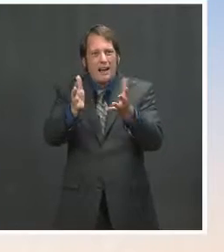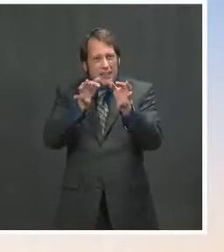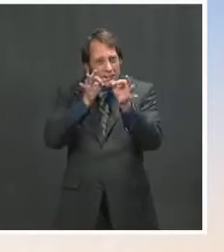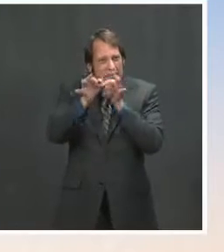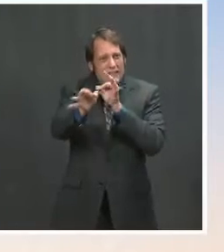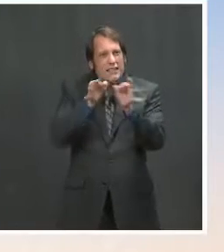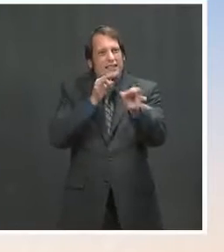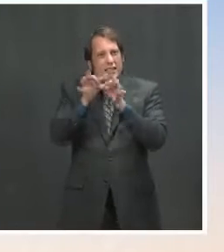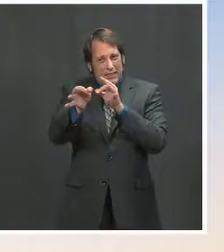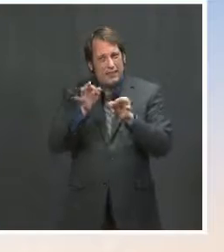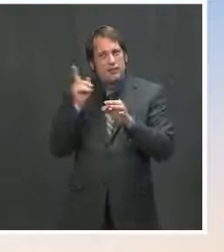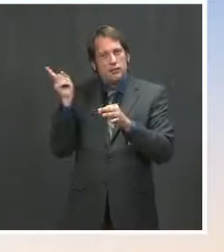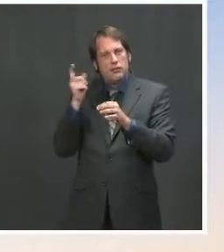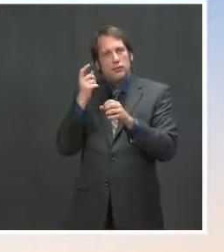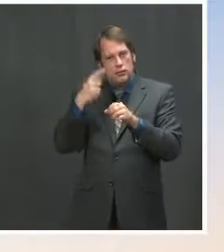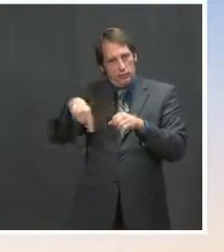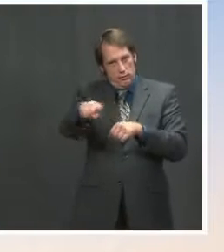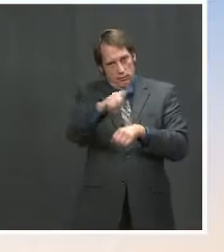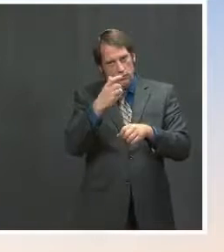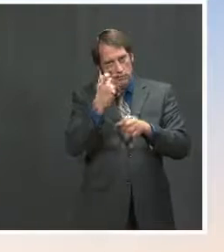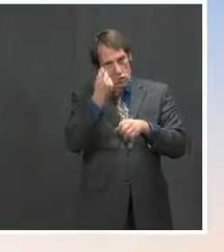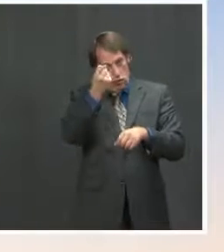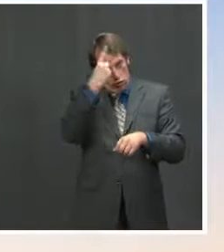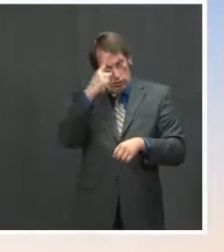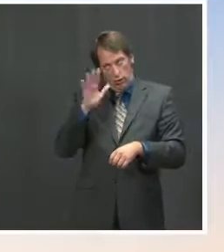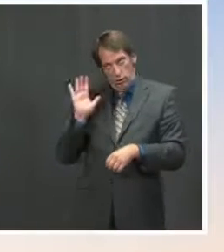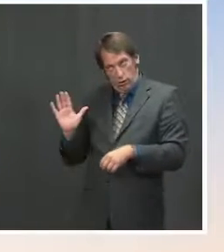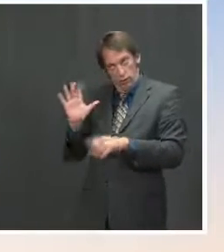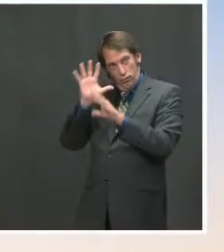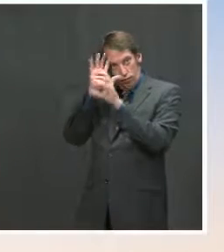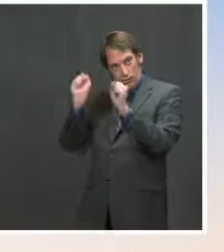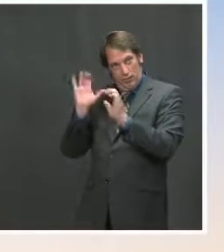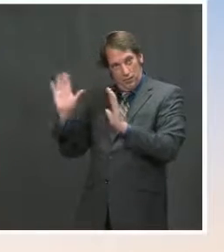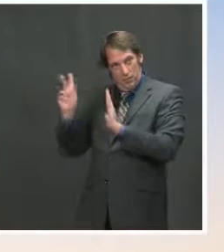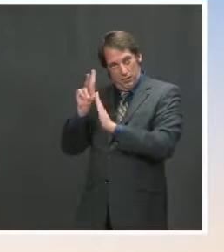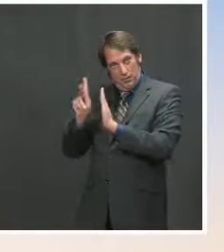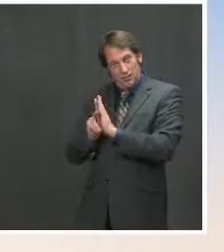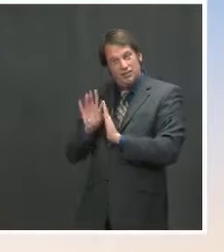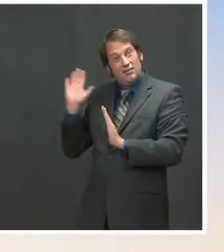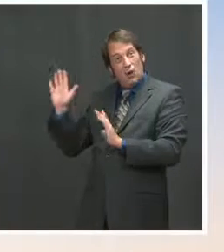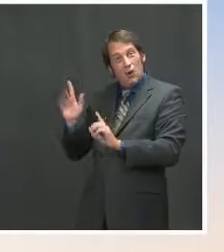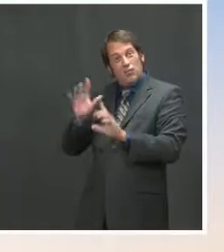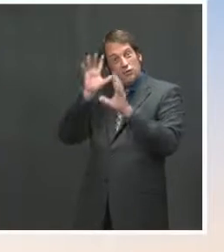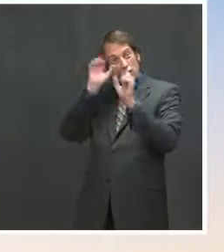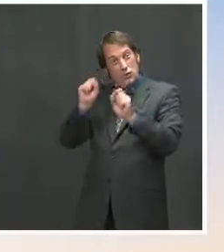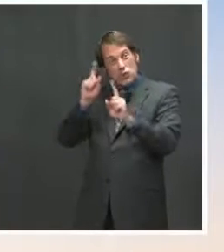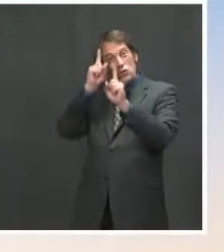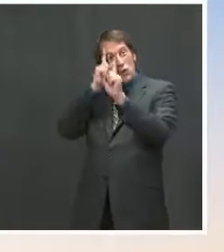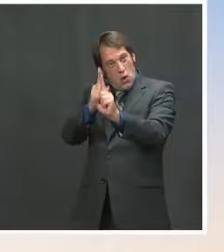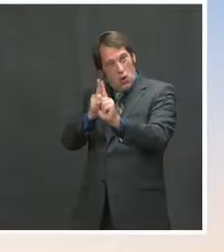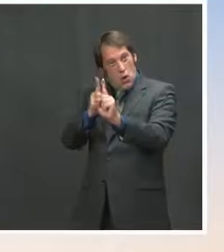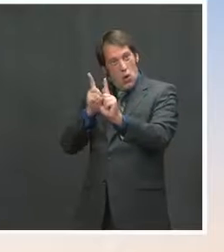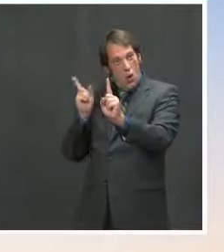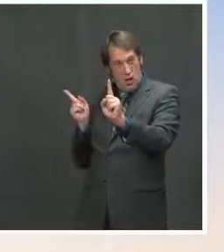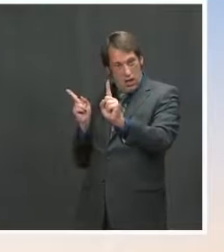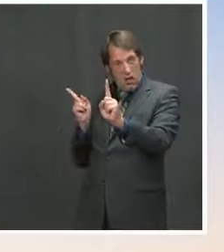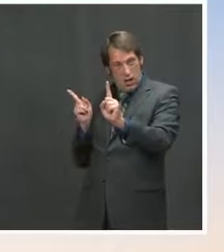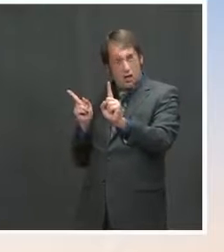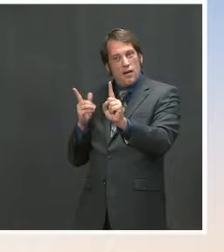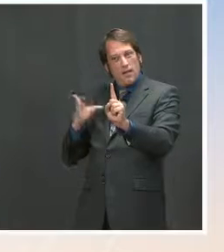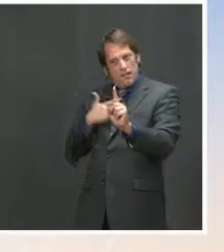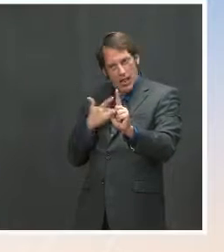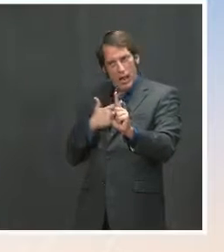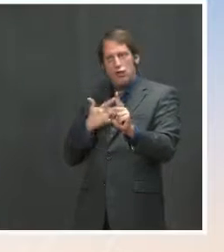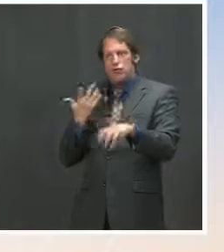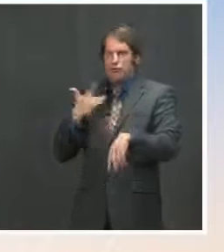an understanding of what the president's policies are, what he's trying to achieve, and what he feels morally is that we're going to welcome in refugees